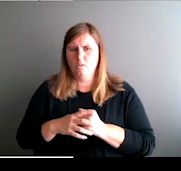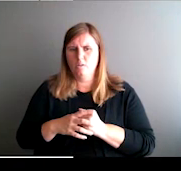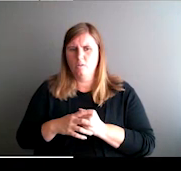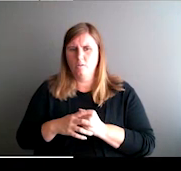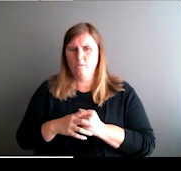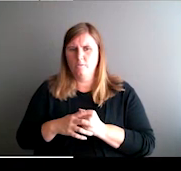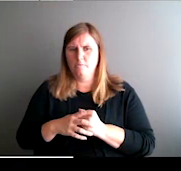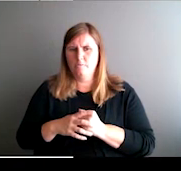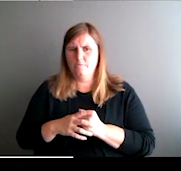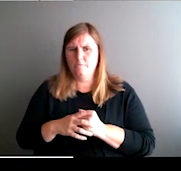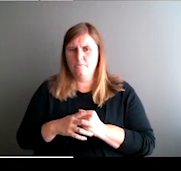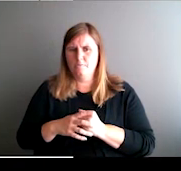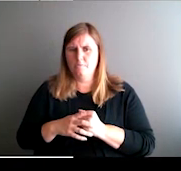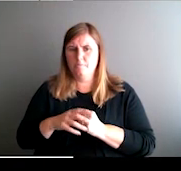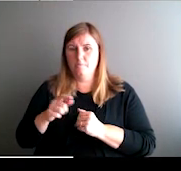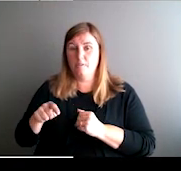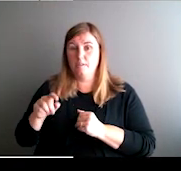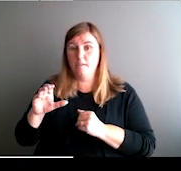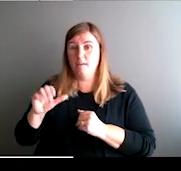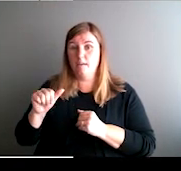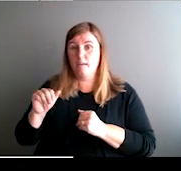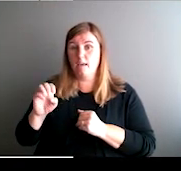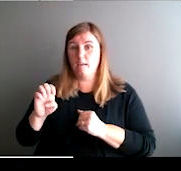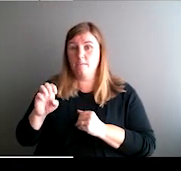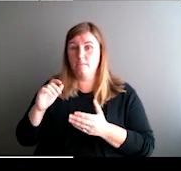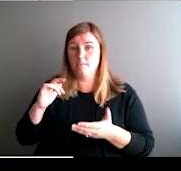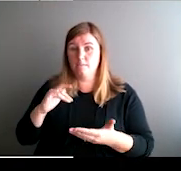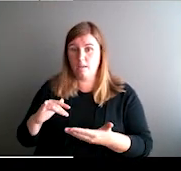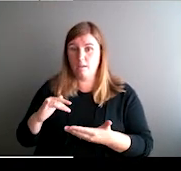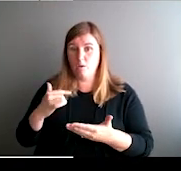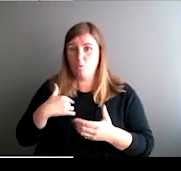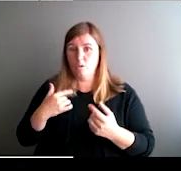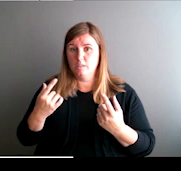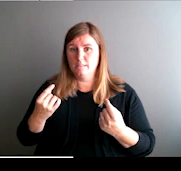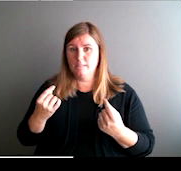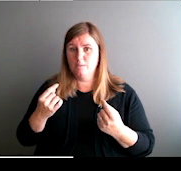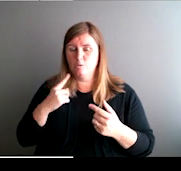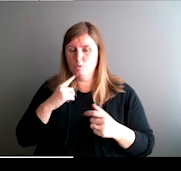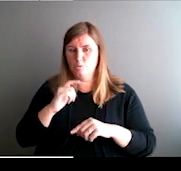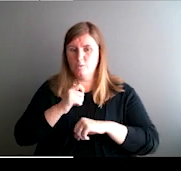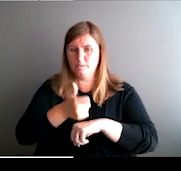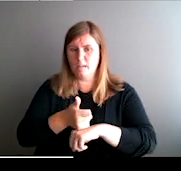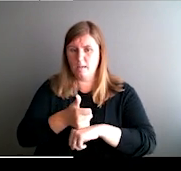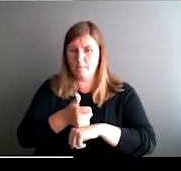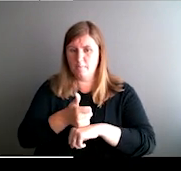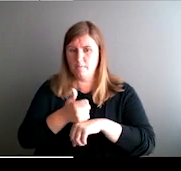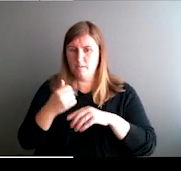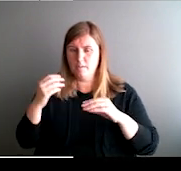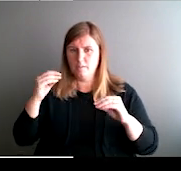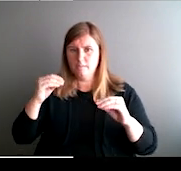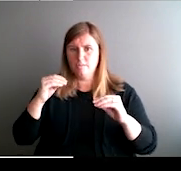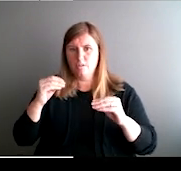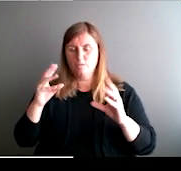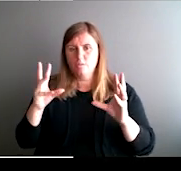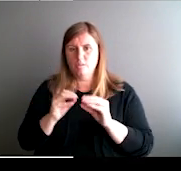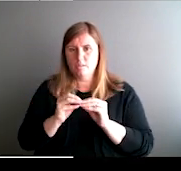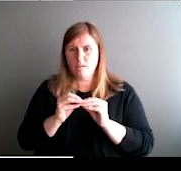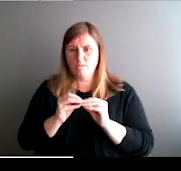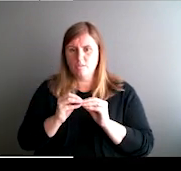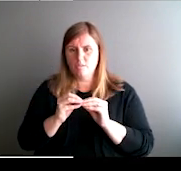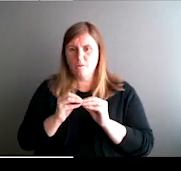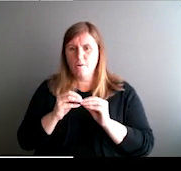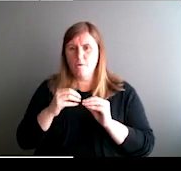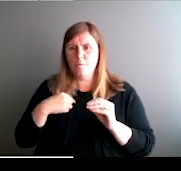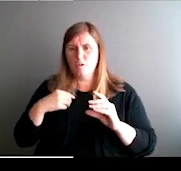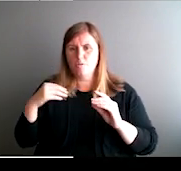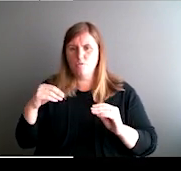For this case study, what we did was to set up instructional sessions where we